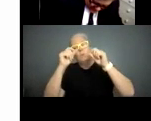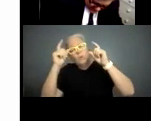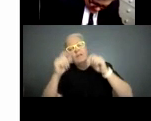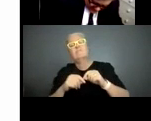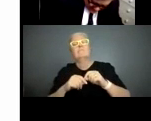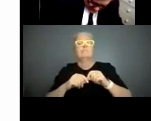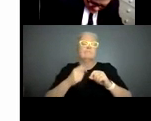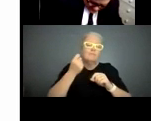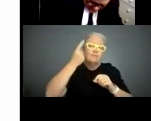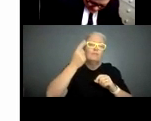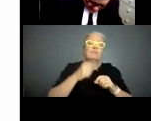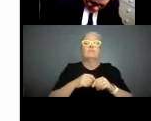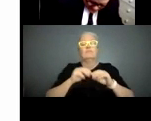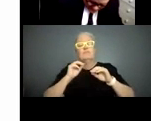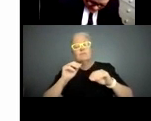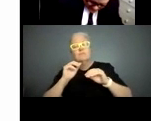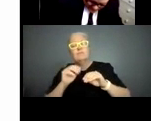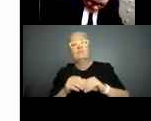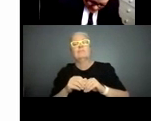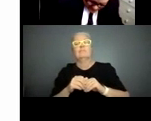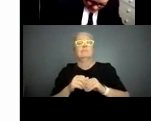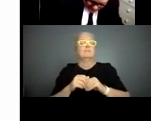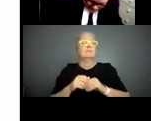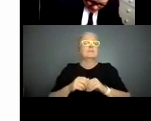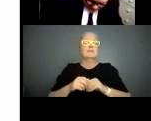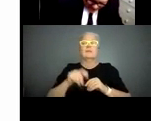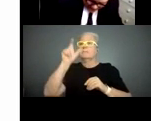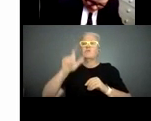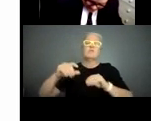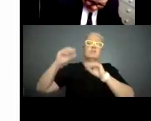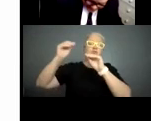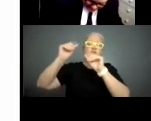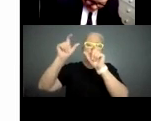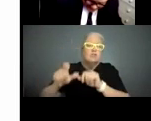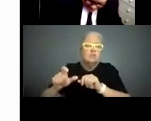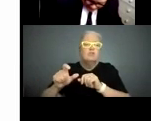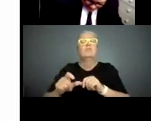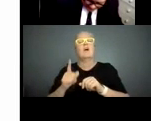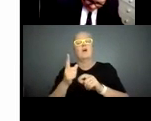training colleges and low-cost strategies like the buddy system again. Yeah.